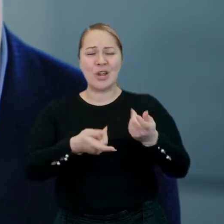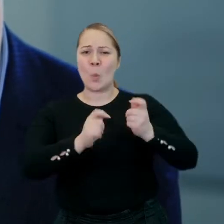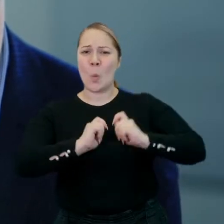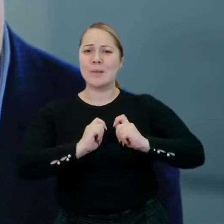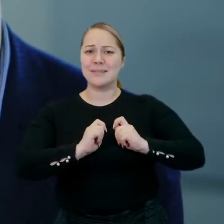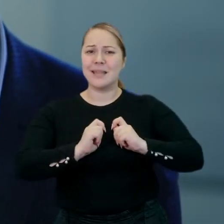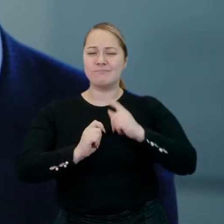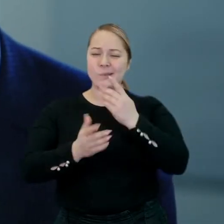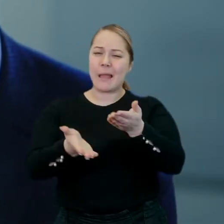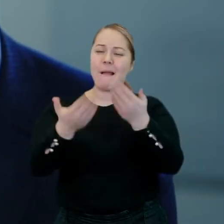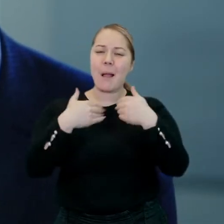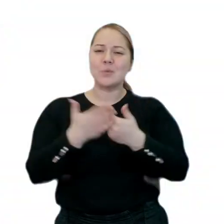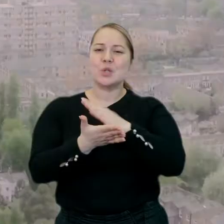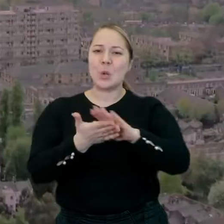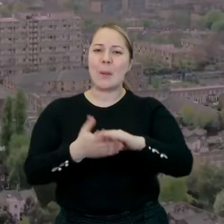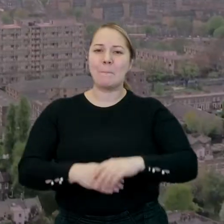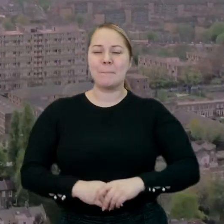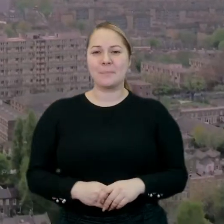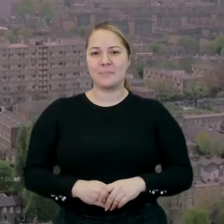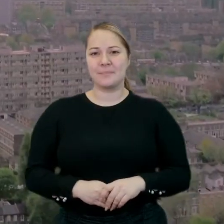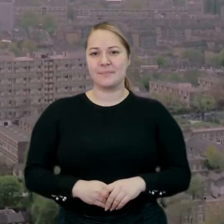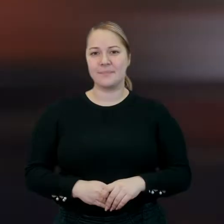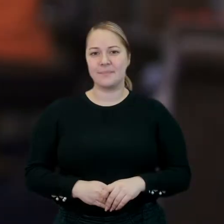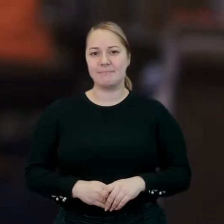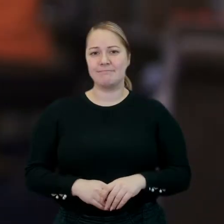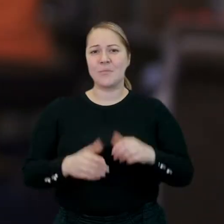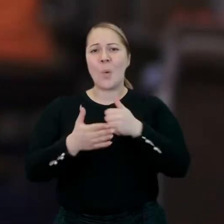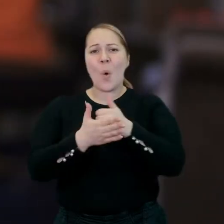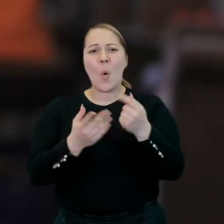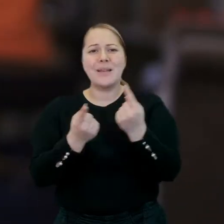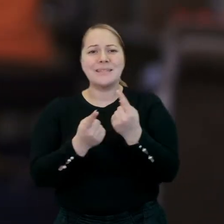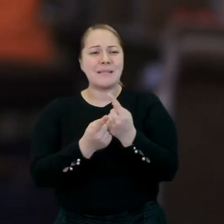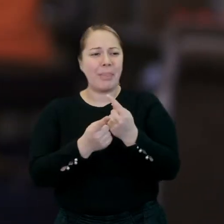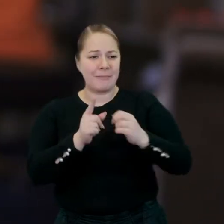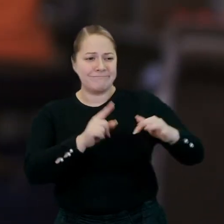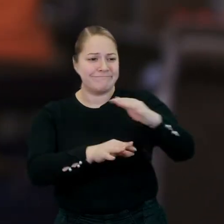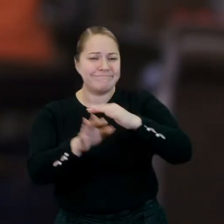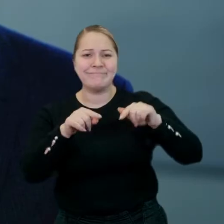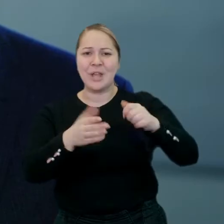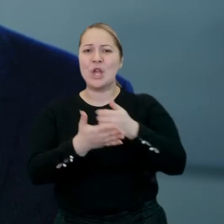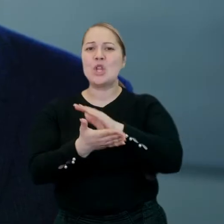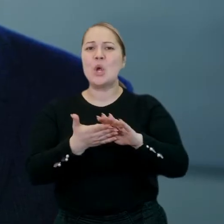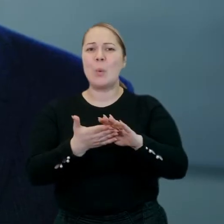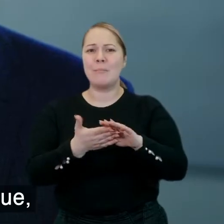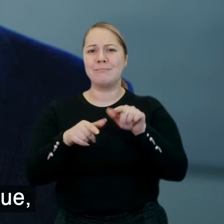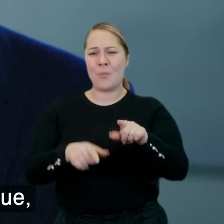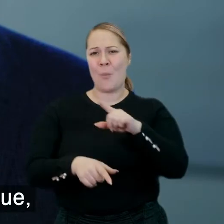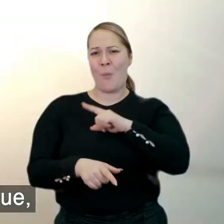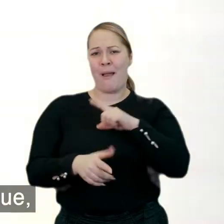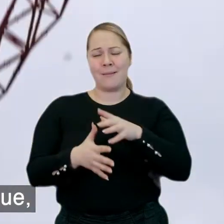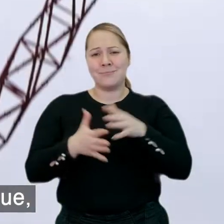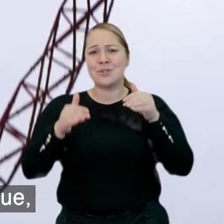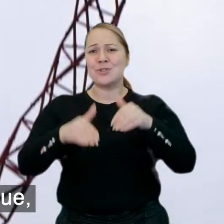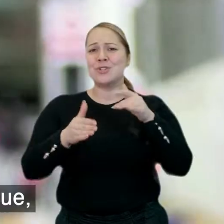rewarding, then I would say come to Newham. There's always something going on in Newham. There's not many places where you'll